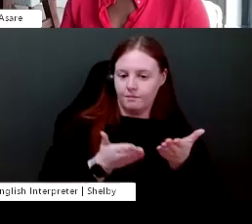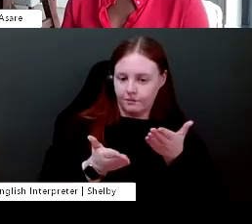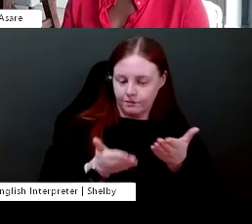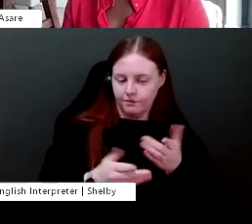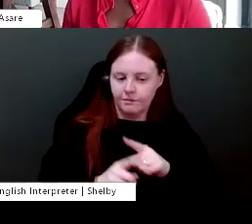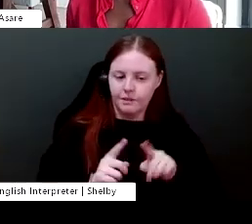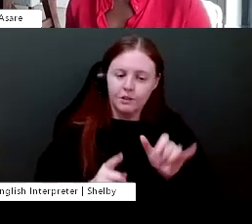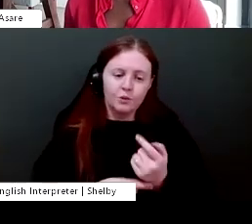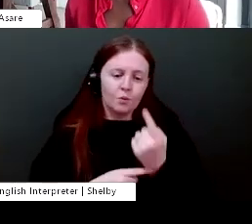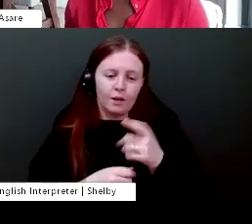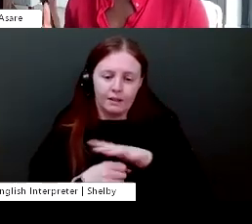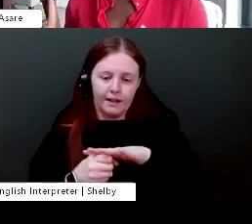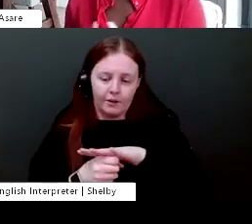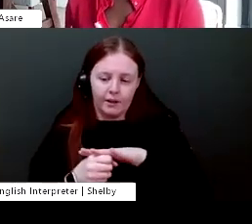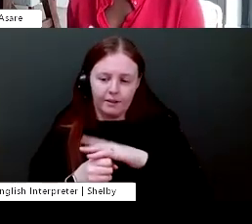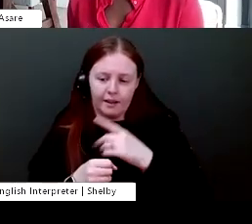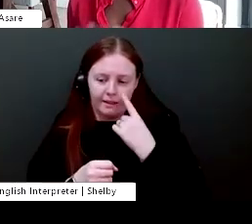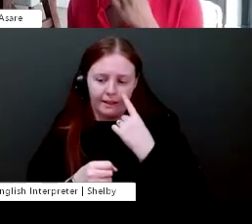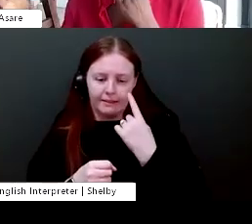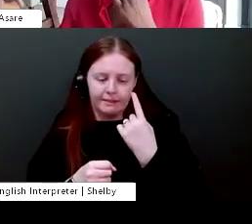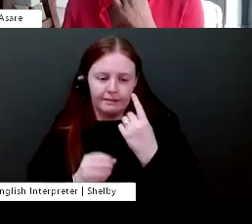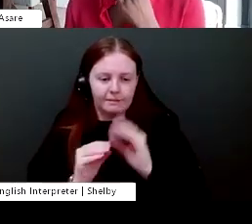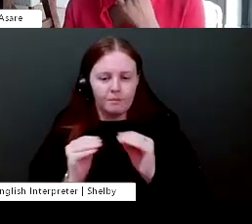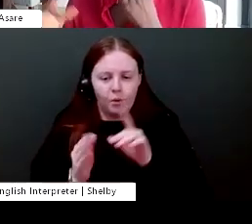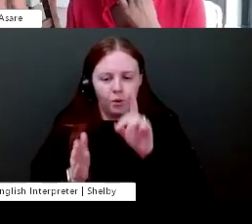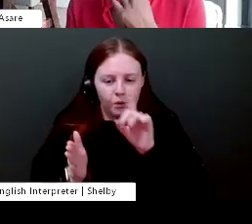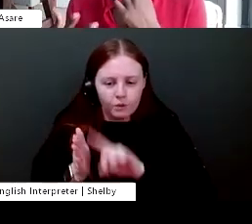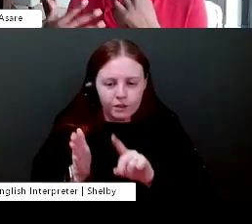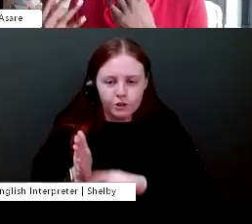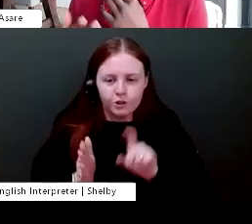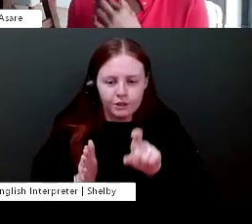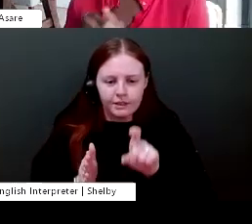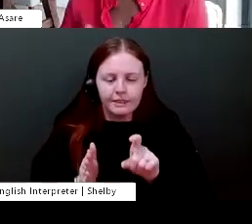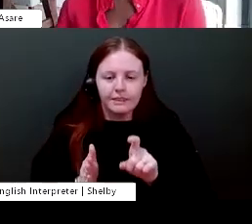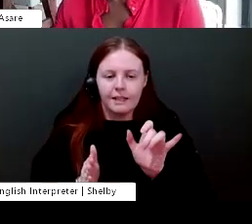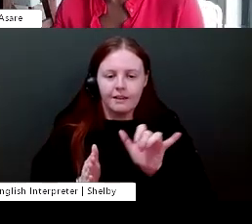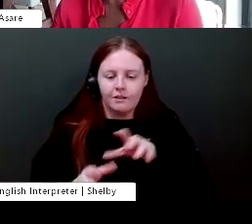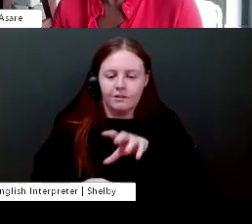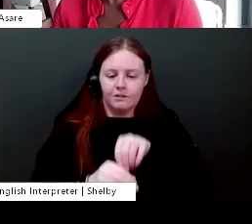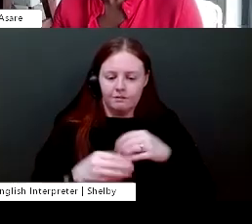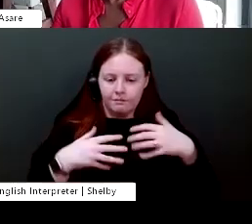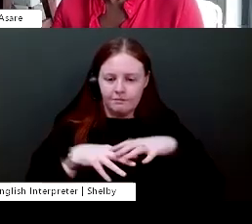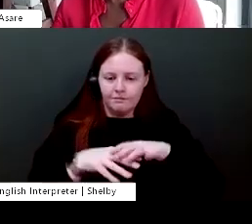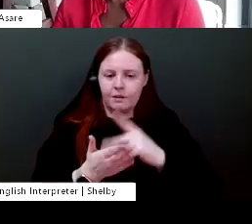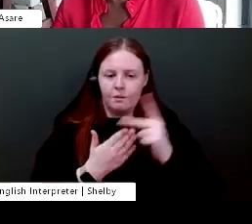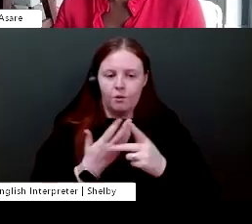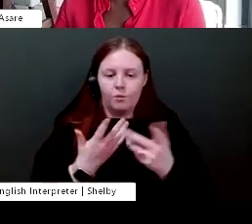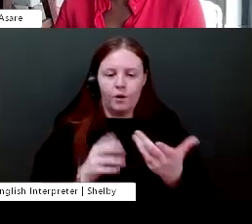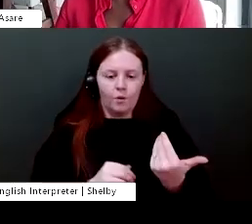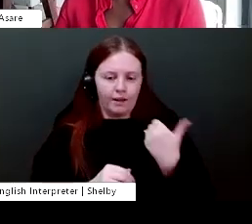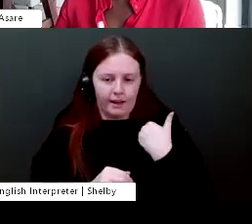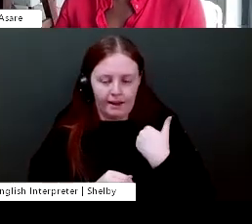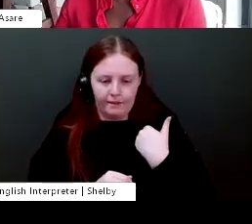area that also needs to be more researched and integrated in the programs that we have on a